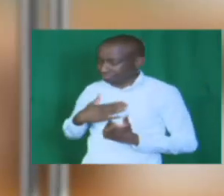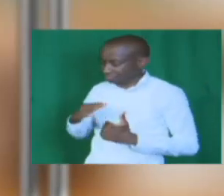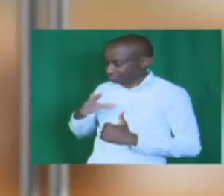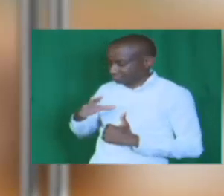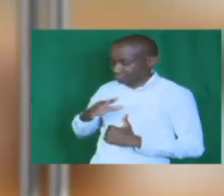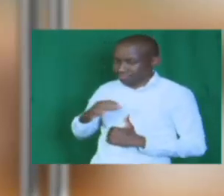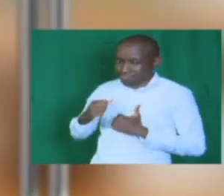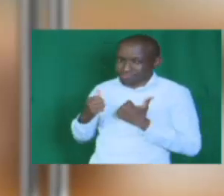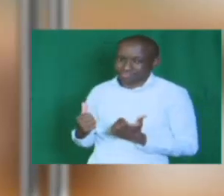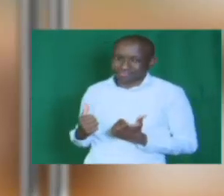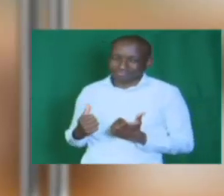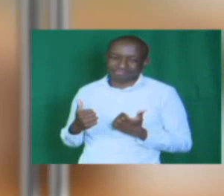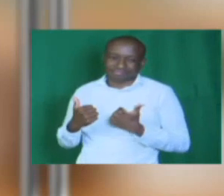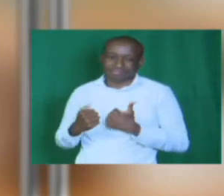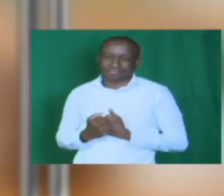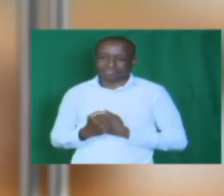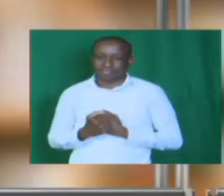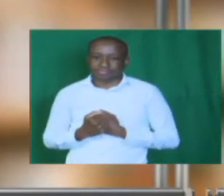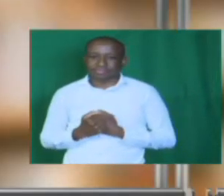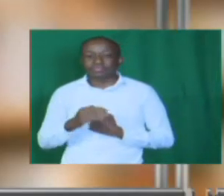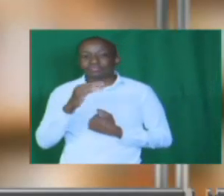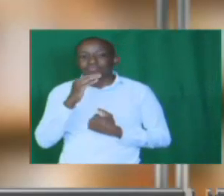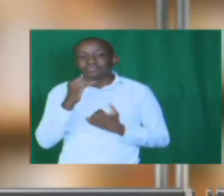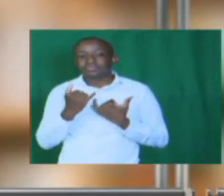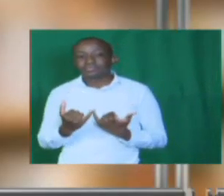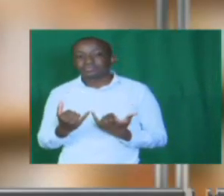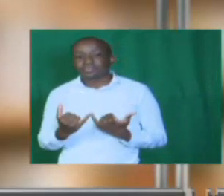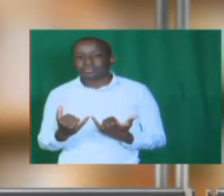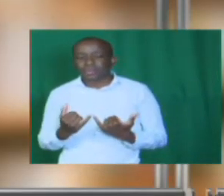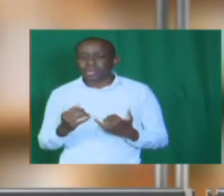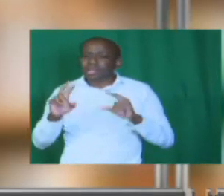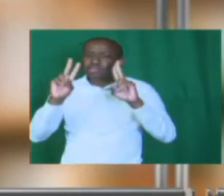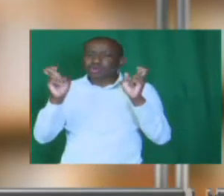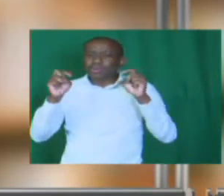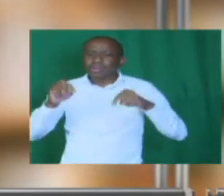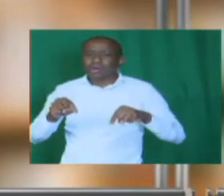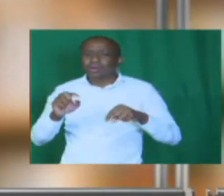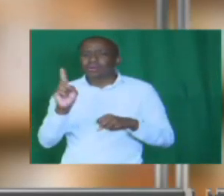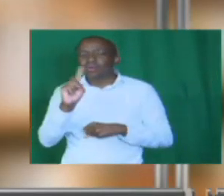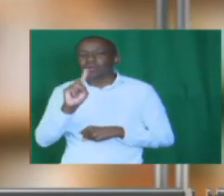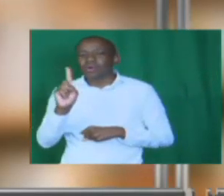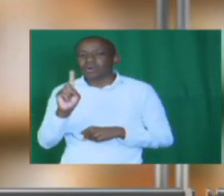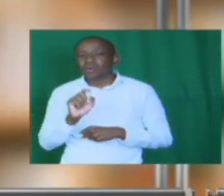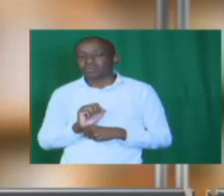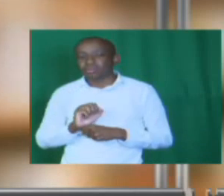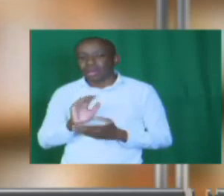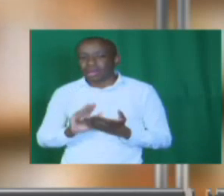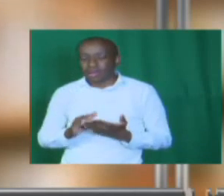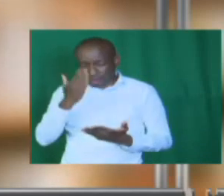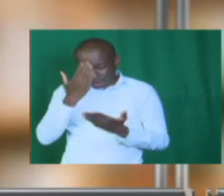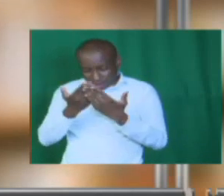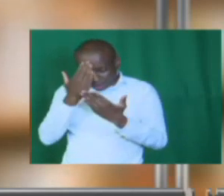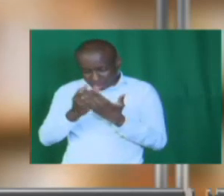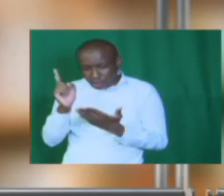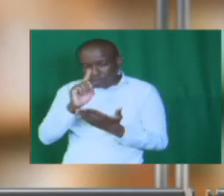good, thank you. And you? I'm all right. So, what is our topic today, and what would you like the